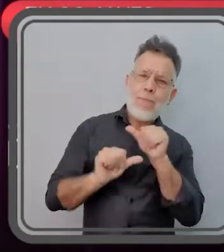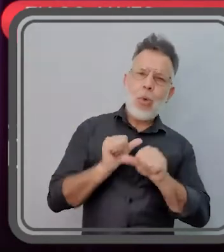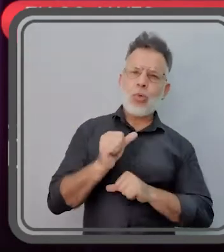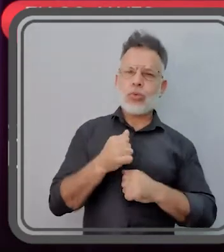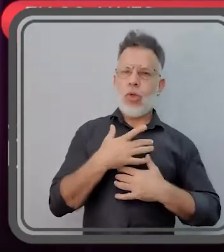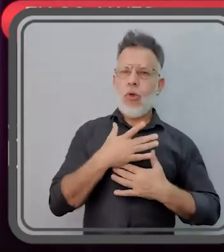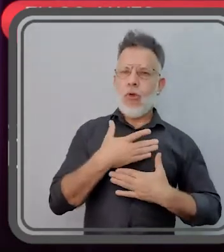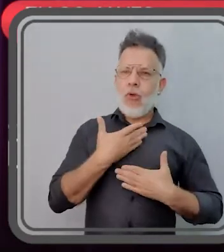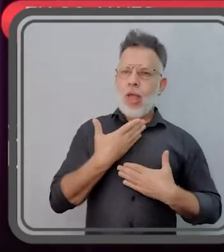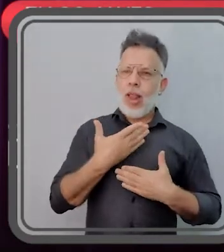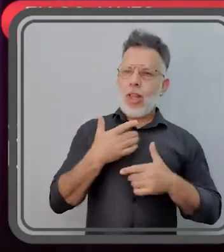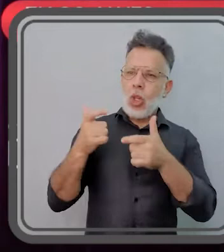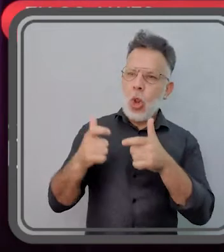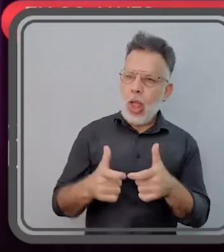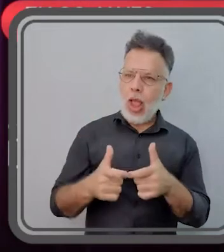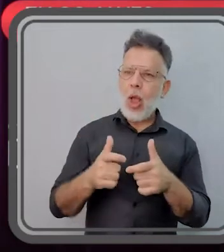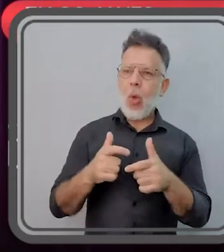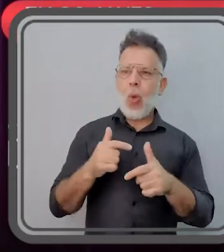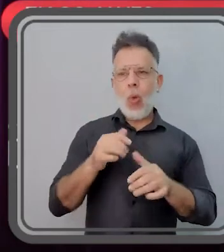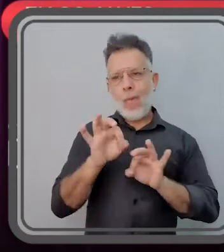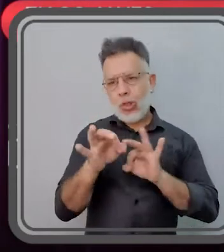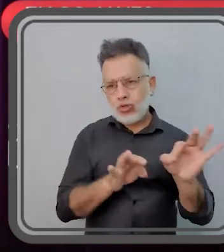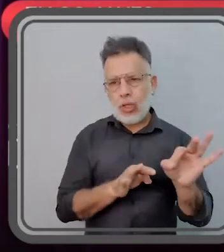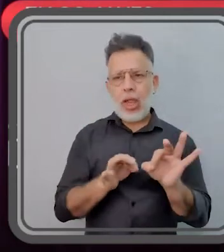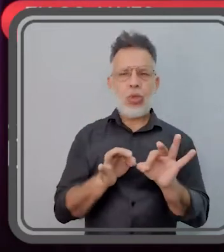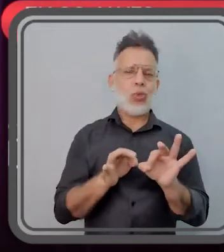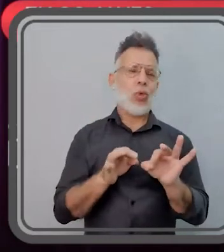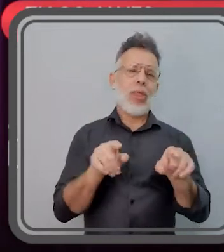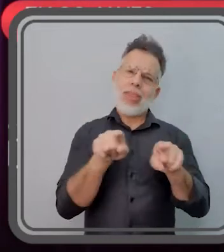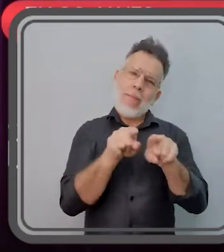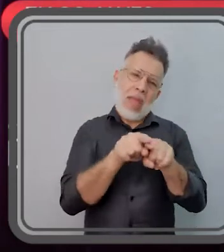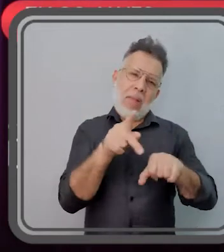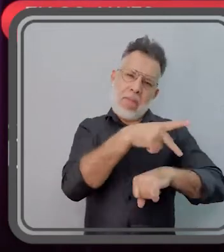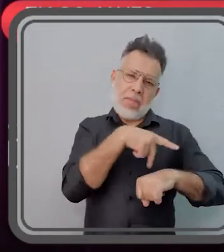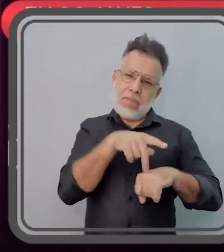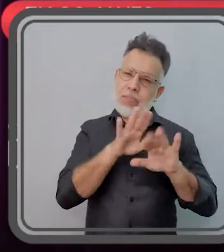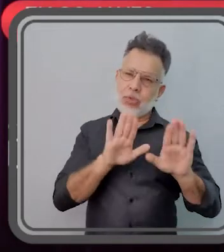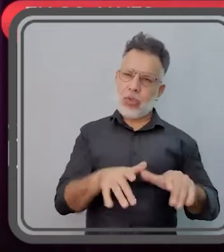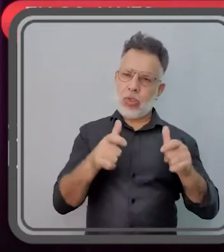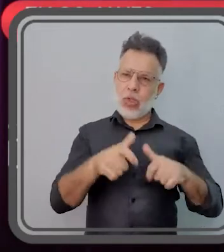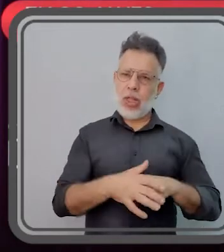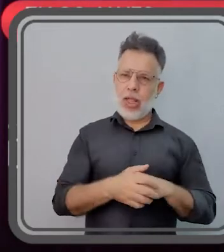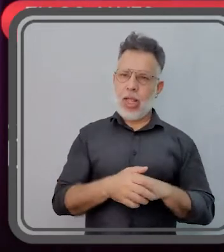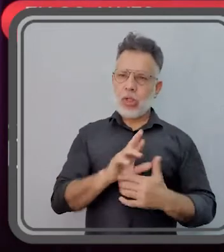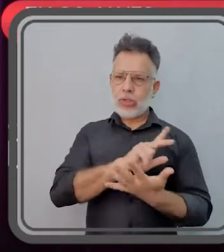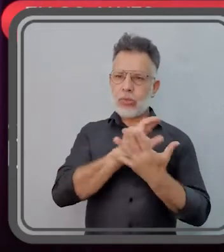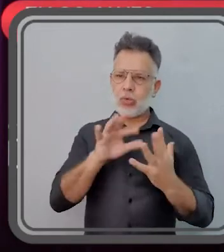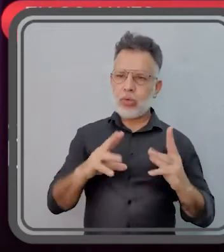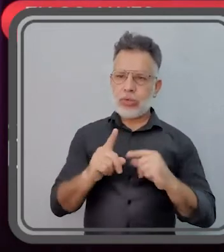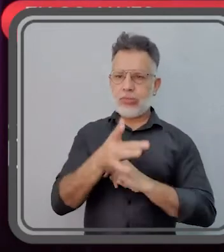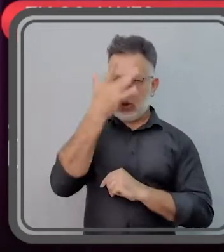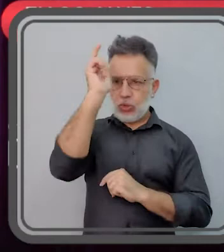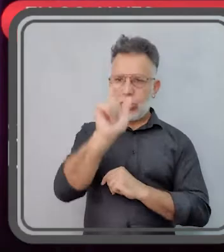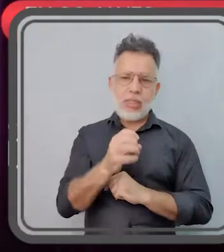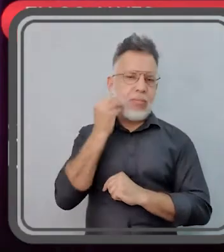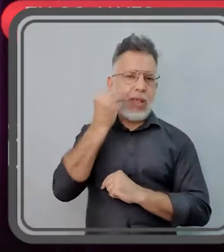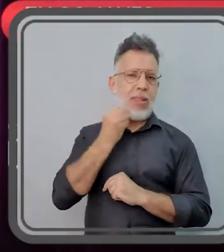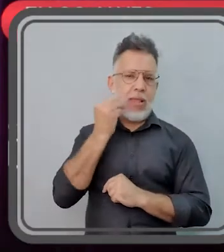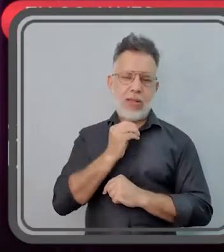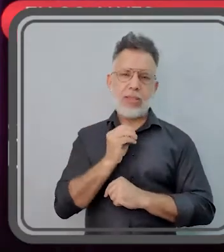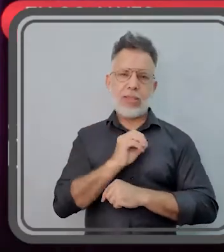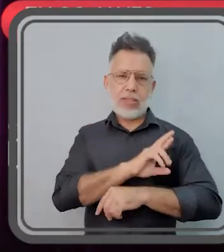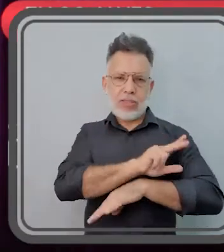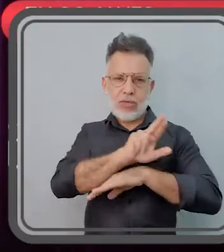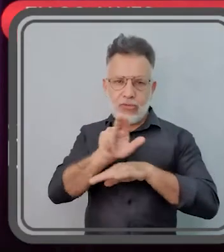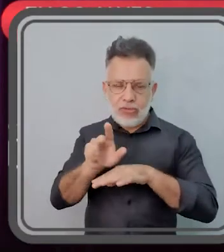from one location to another, one project to another, and also countries, right? So we have different sorts of people, different